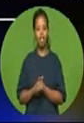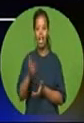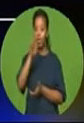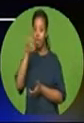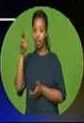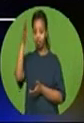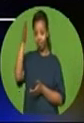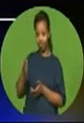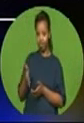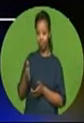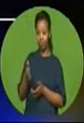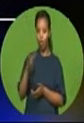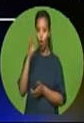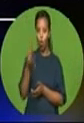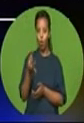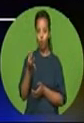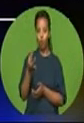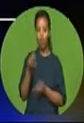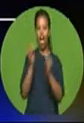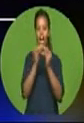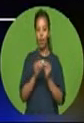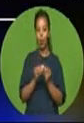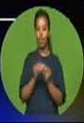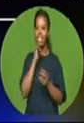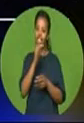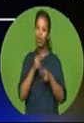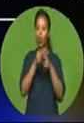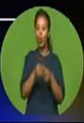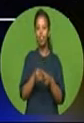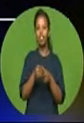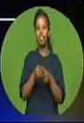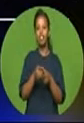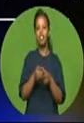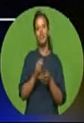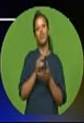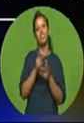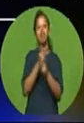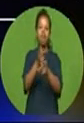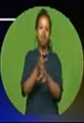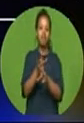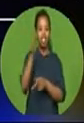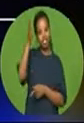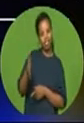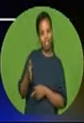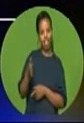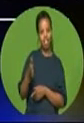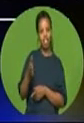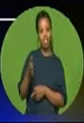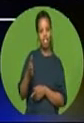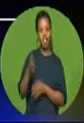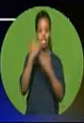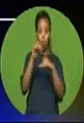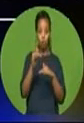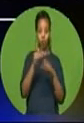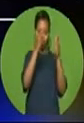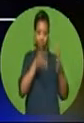The right-hand side of an account is called the credit side. The amount column